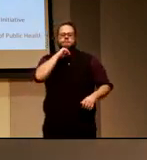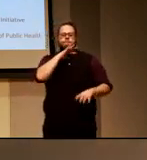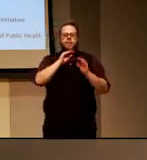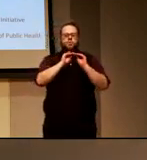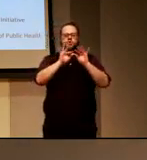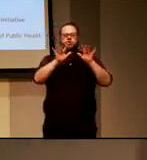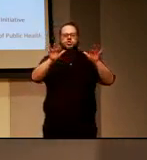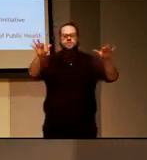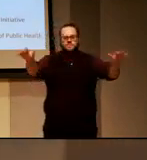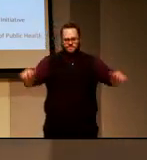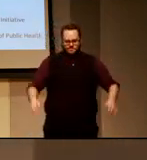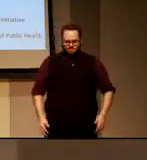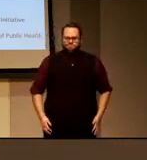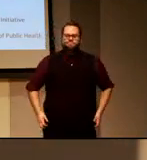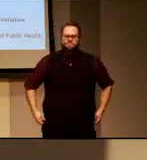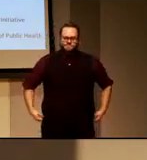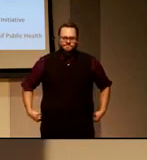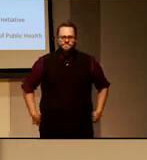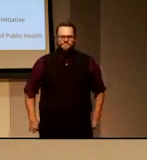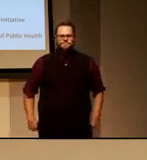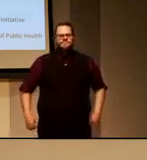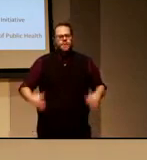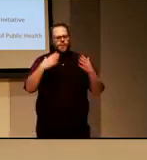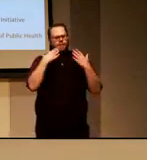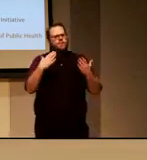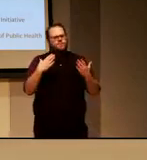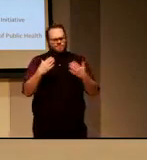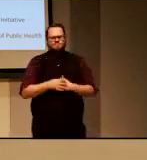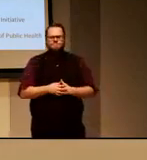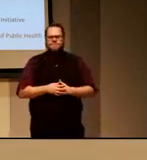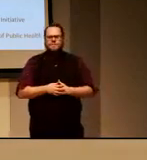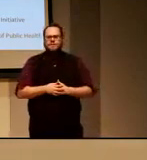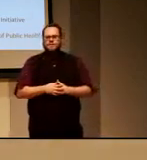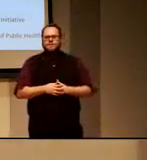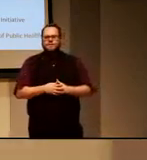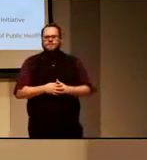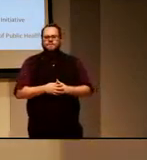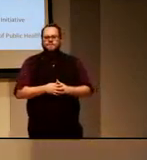Pollution. Great. Well, thank you. So that provides, you